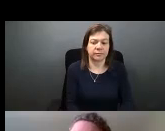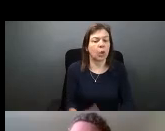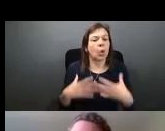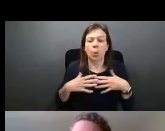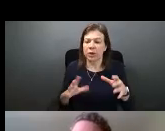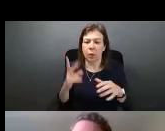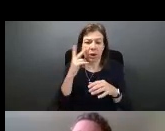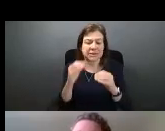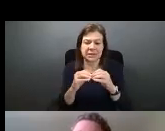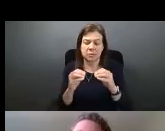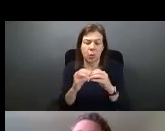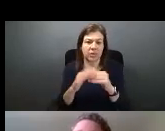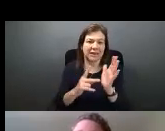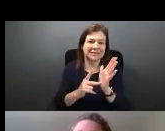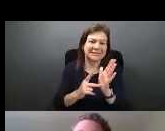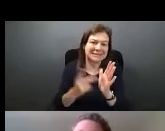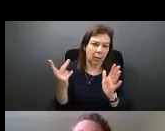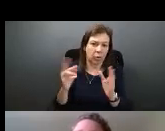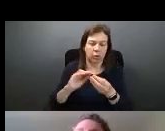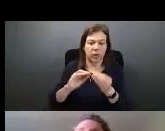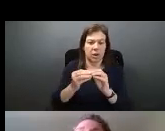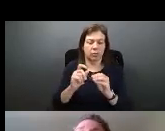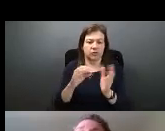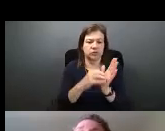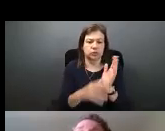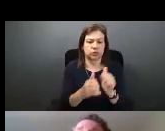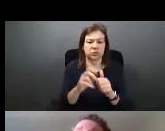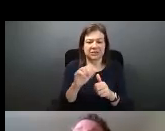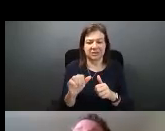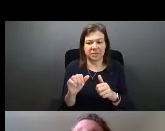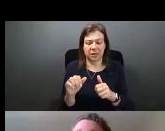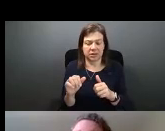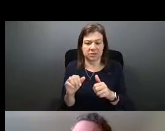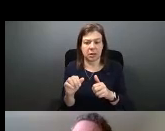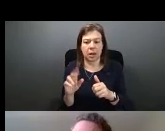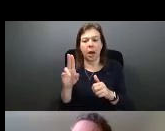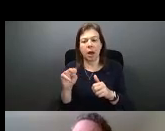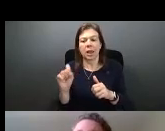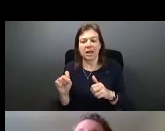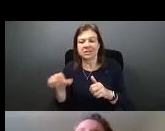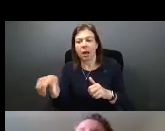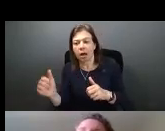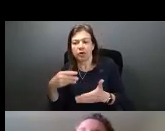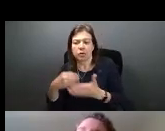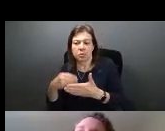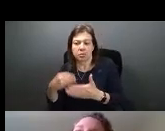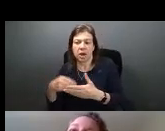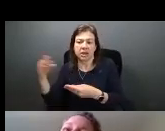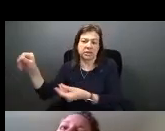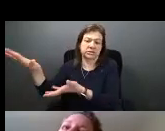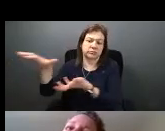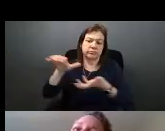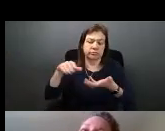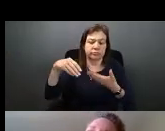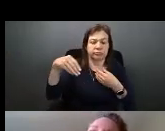than double the number of students with disabilities unless it's clear that other monies are facilitating